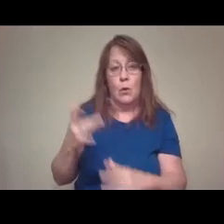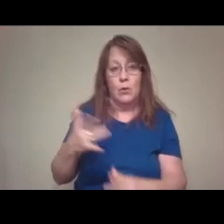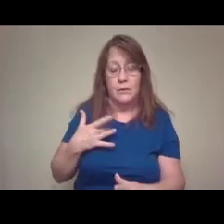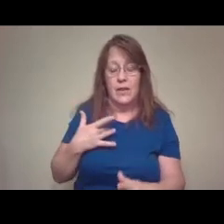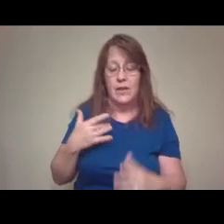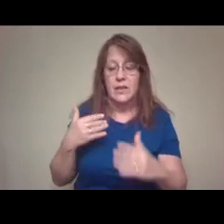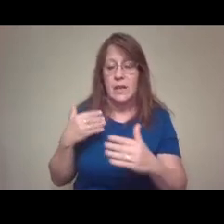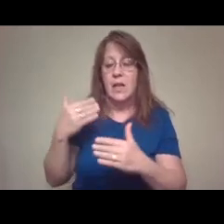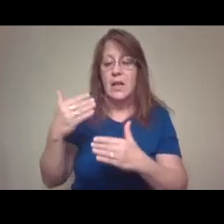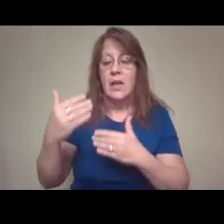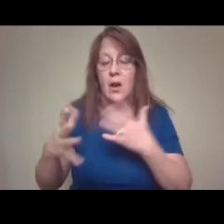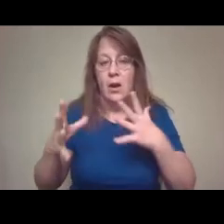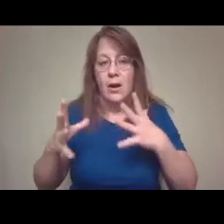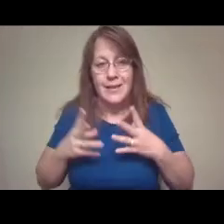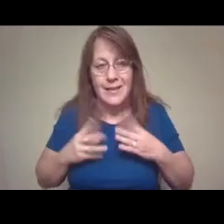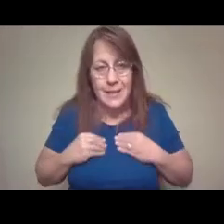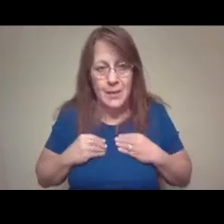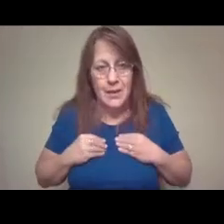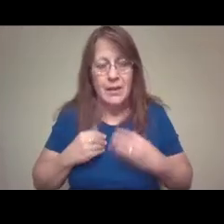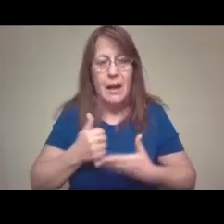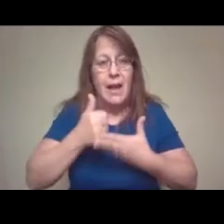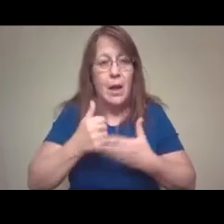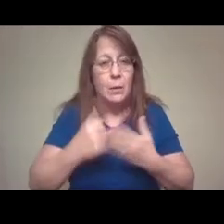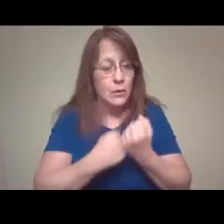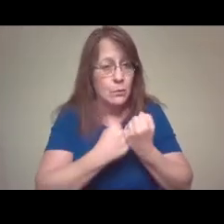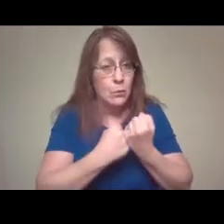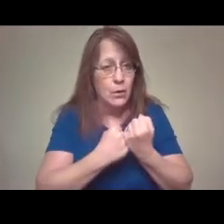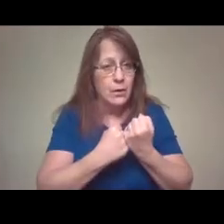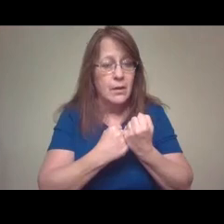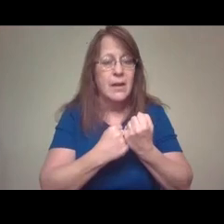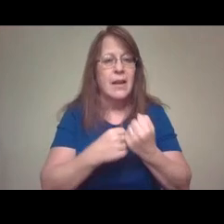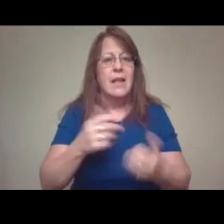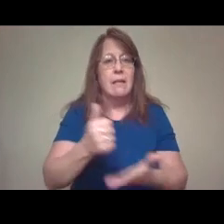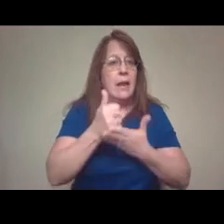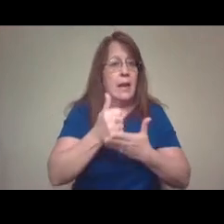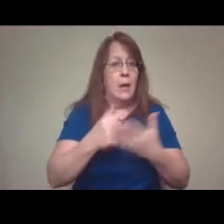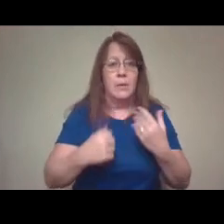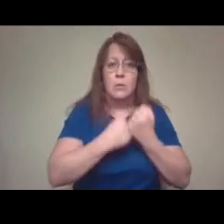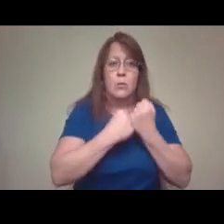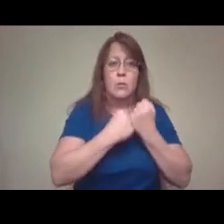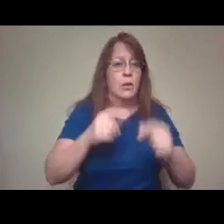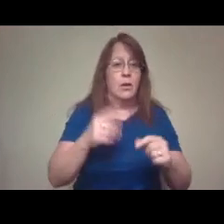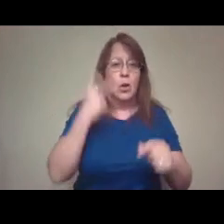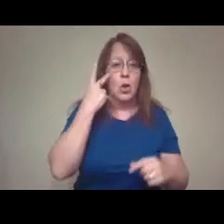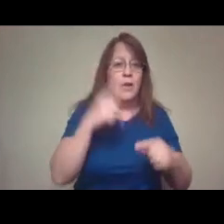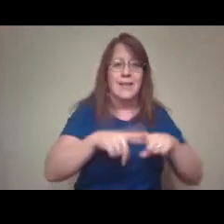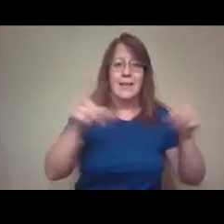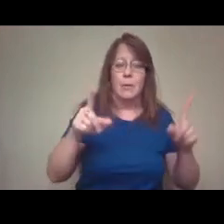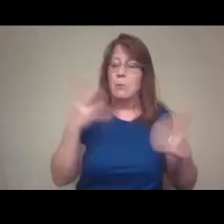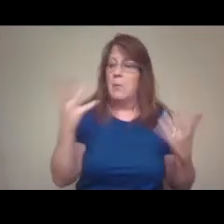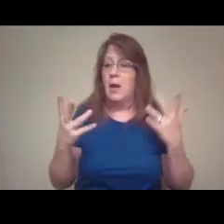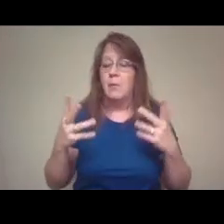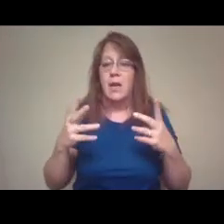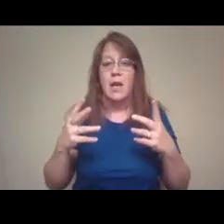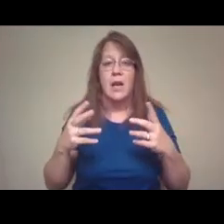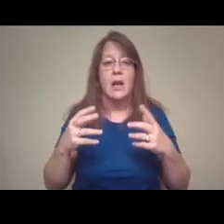of accepting that help and support. And that help and support can look very different. It could be developing a support plan with the